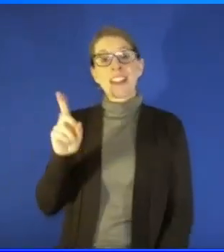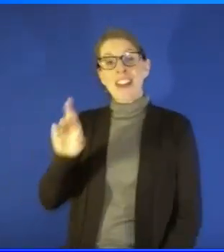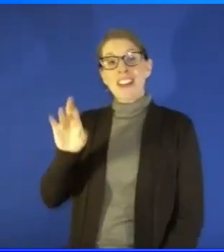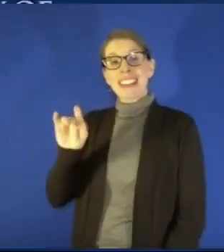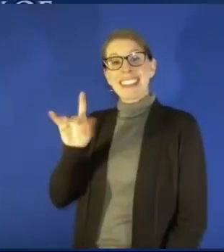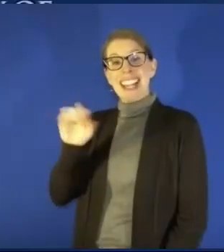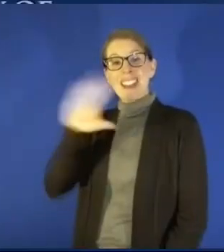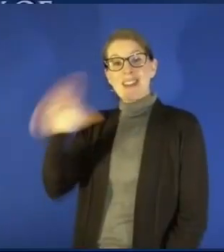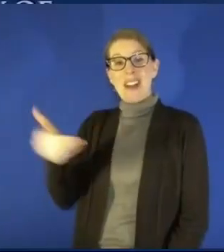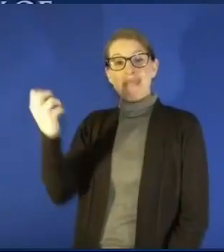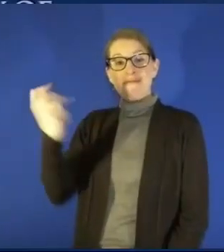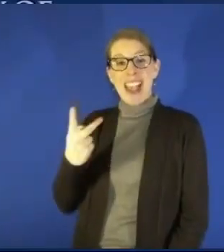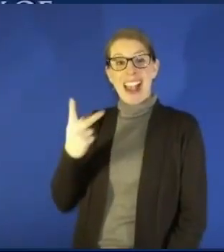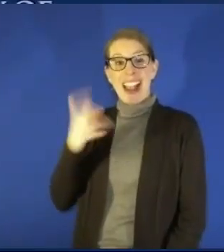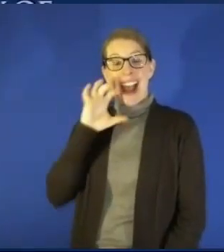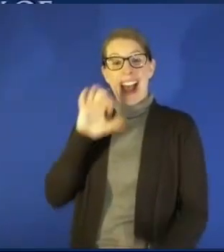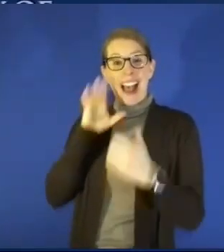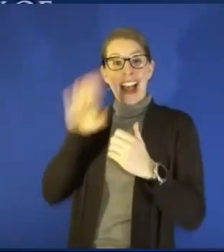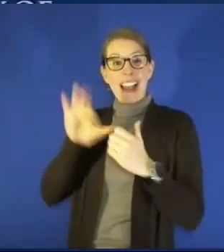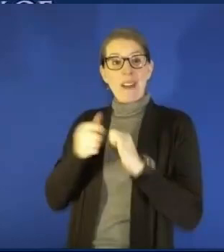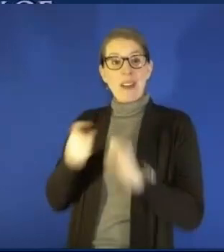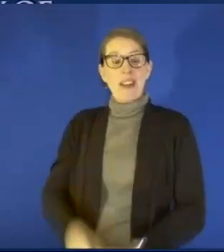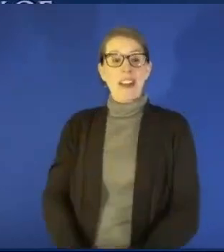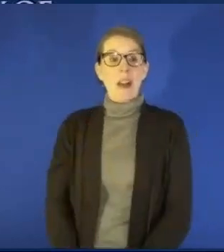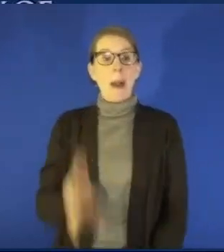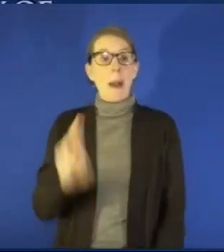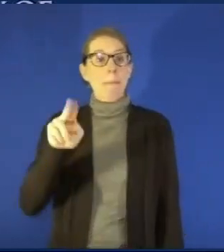you? You're on mute. Uh-huh.